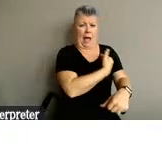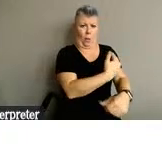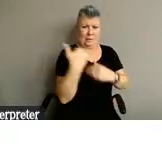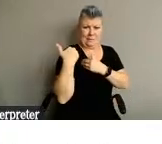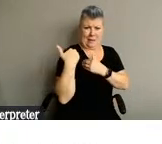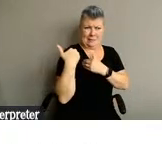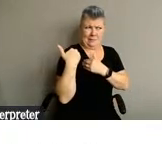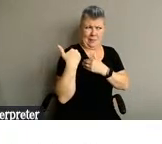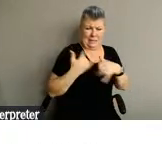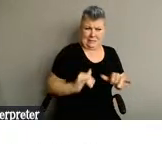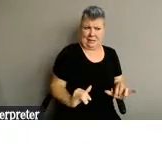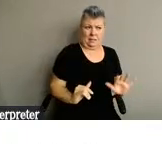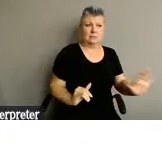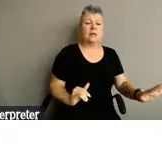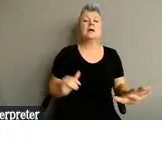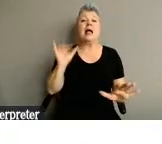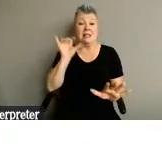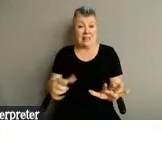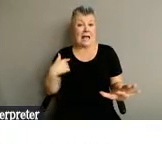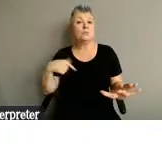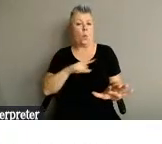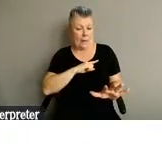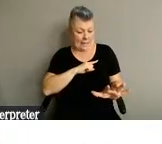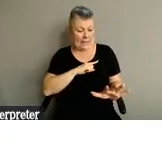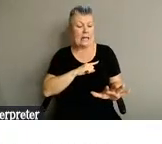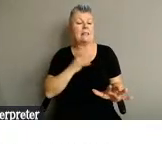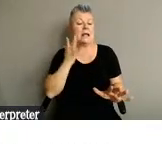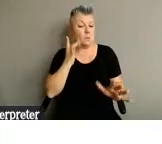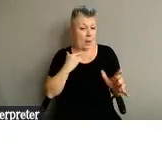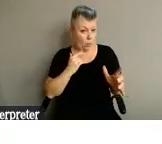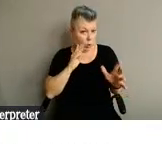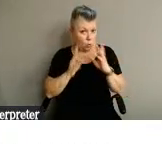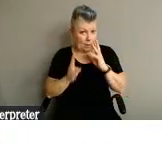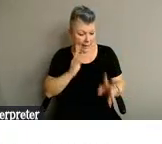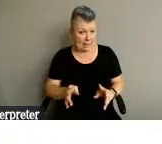and engagement. Great idea. So that's how we're going to ensure that we're